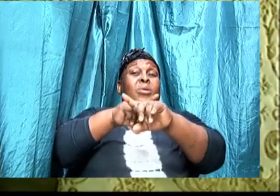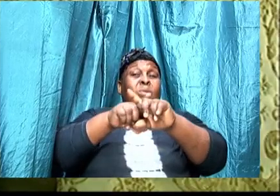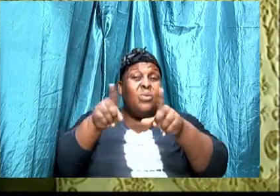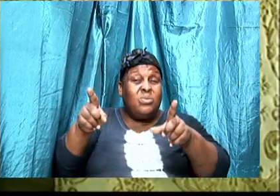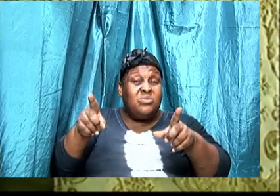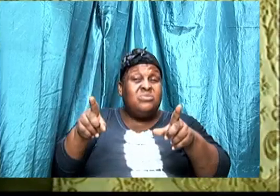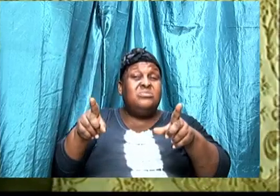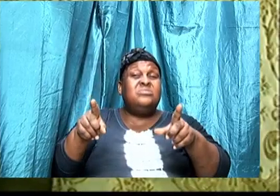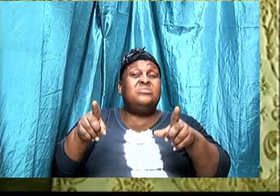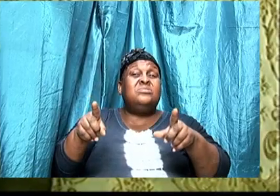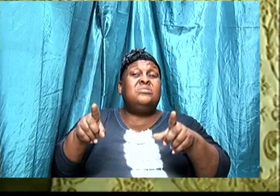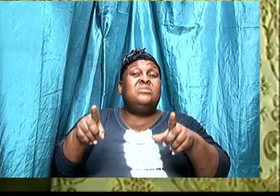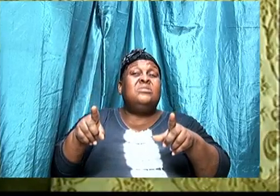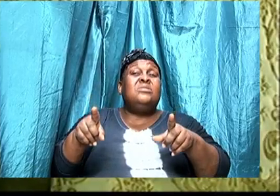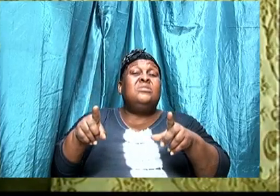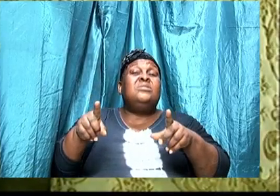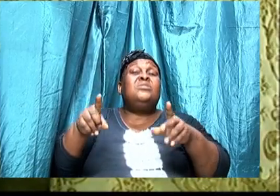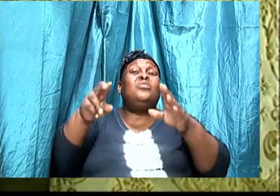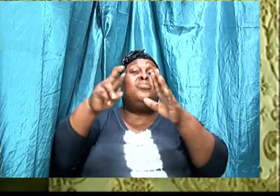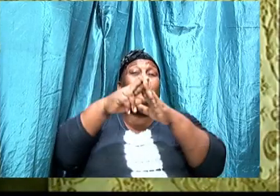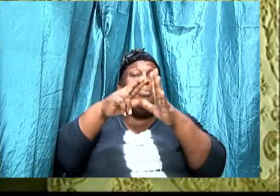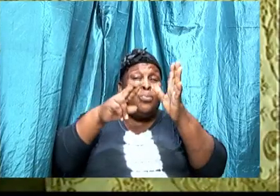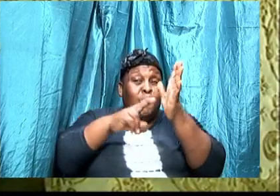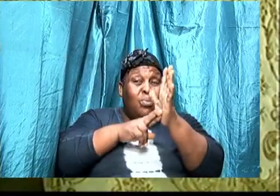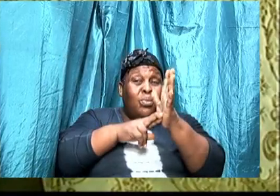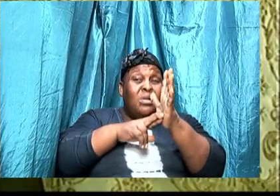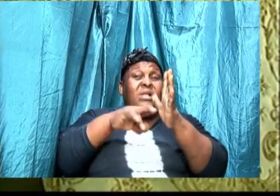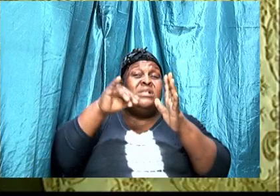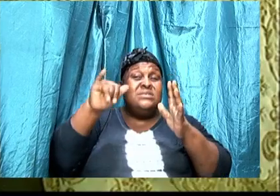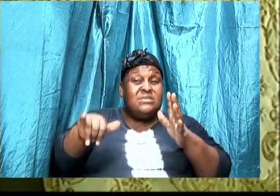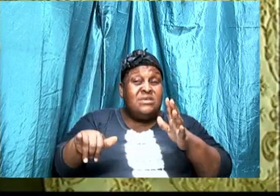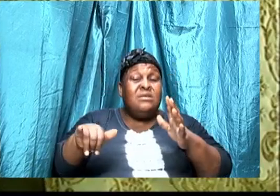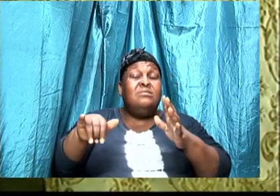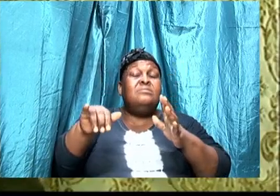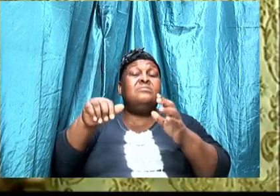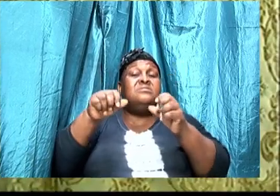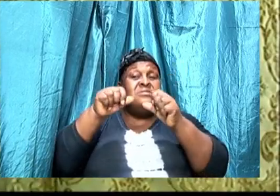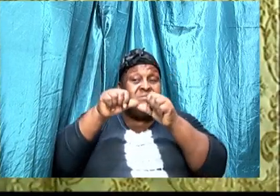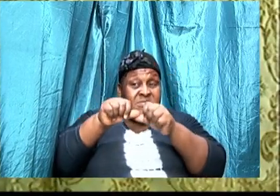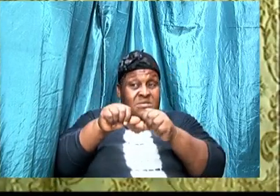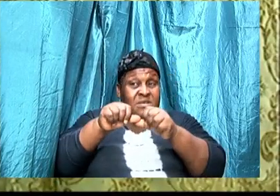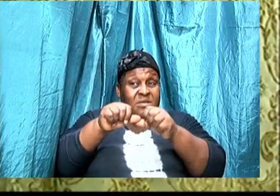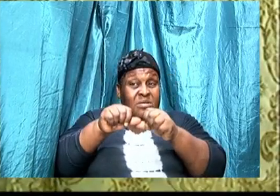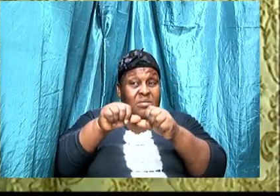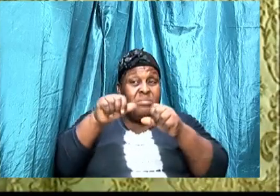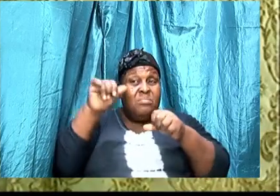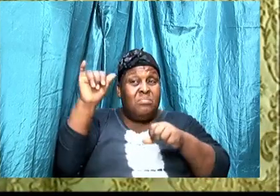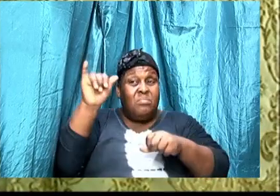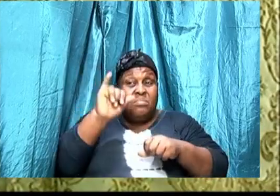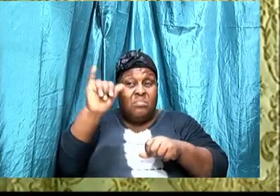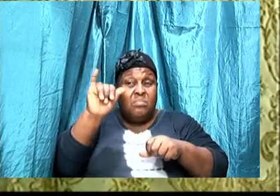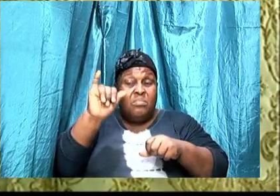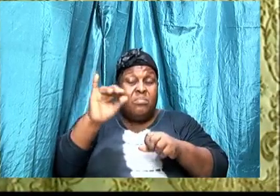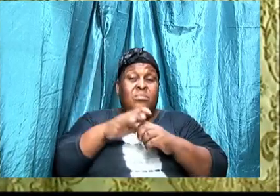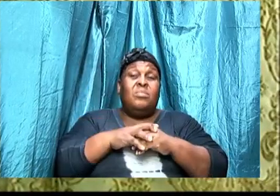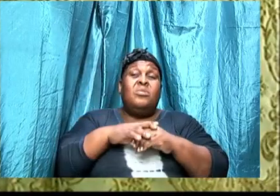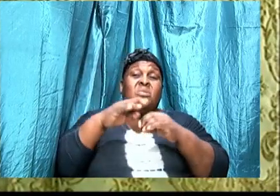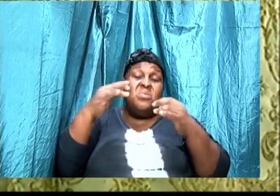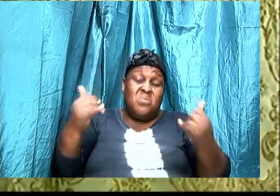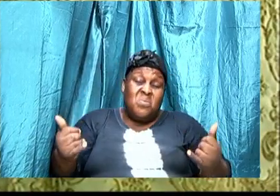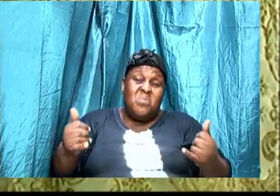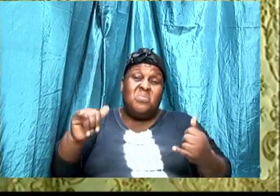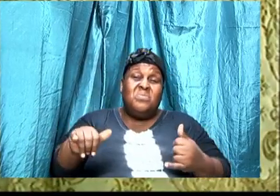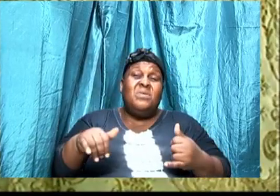in terms of the mandate, it still remains the same. It's just that he is now using the